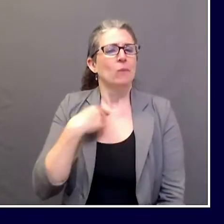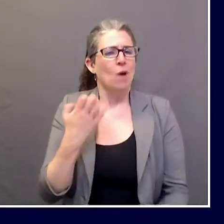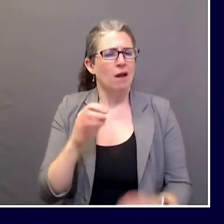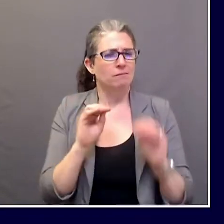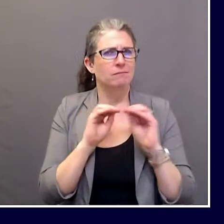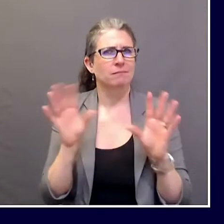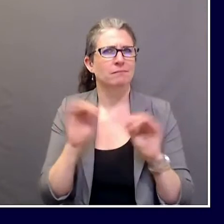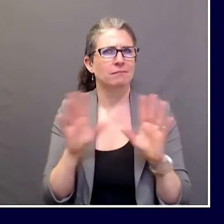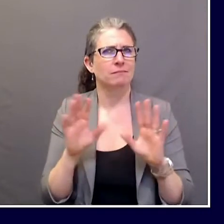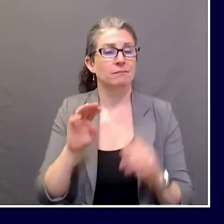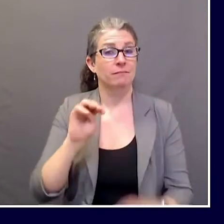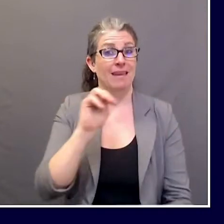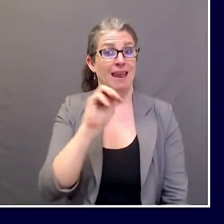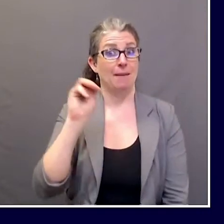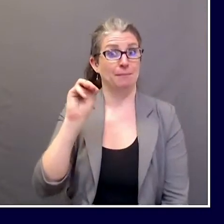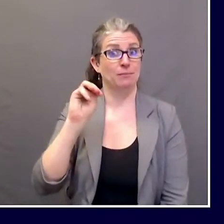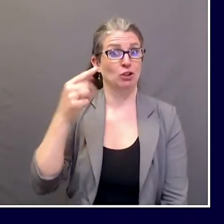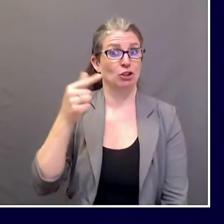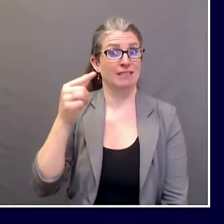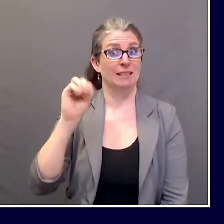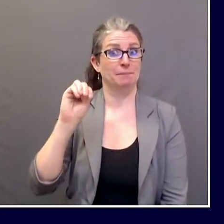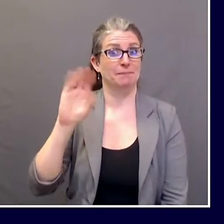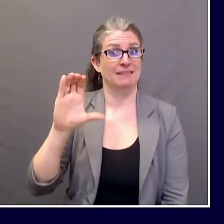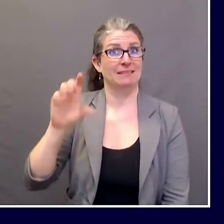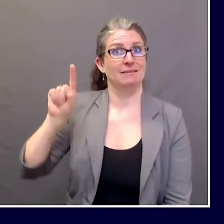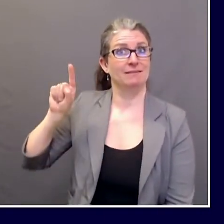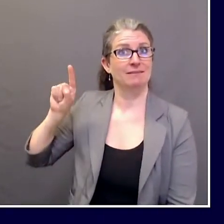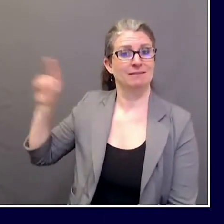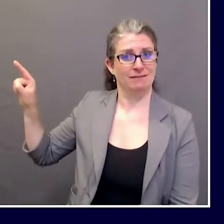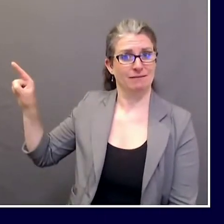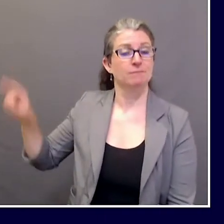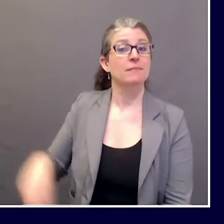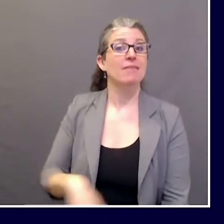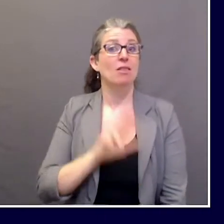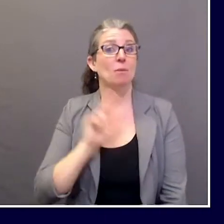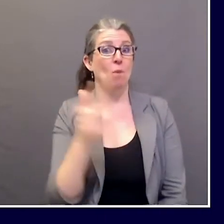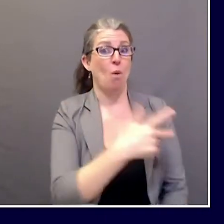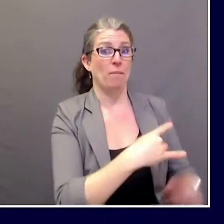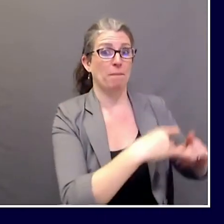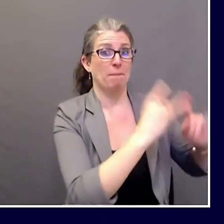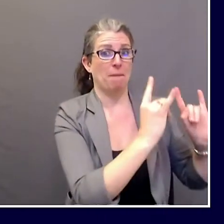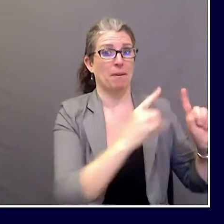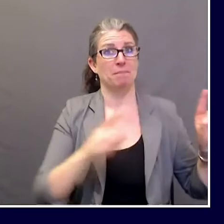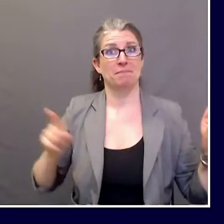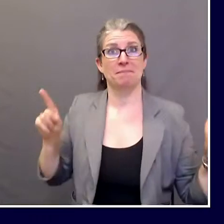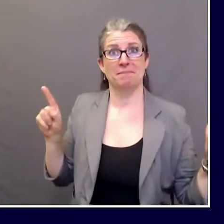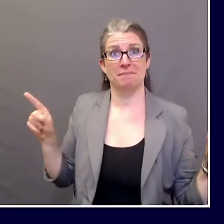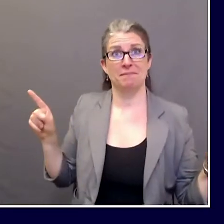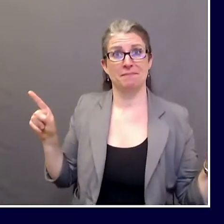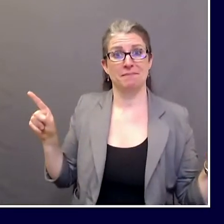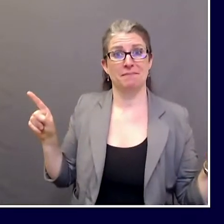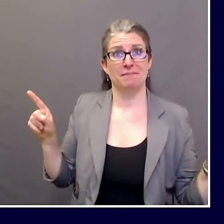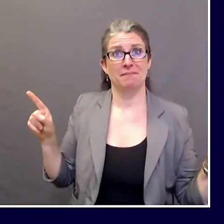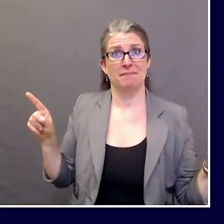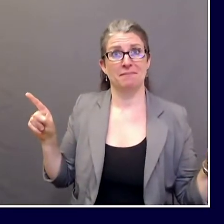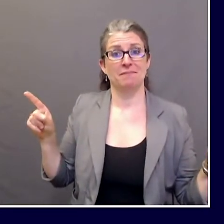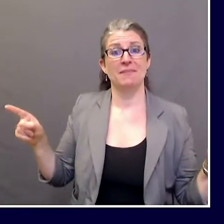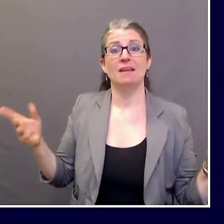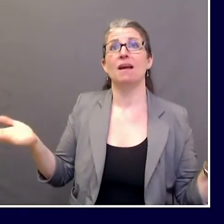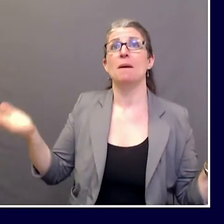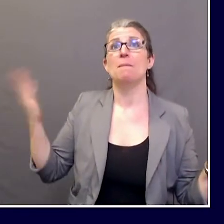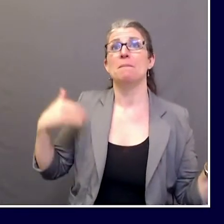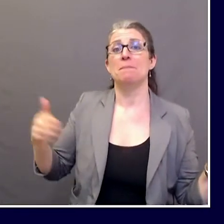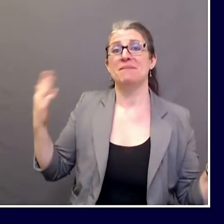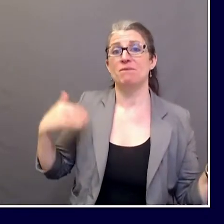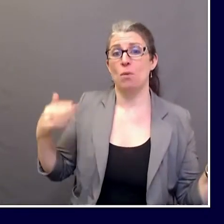the mobile clinic. So to be clear, Maine General had enough unused vaccines for this week to cover the need at the mobile clinic and